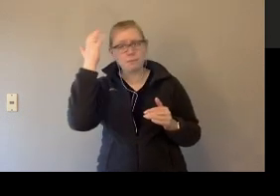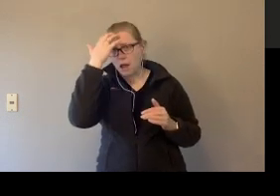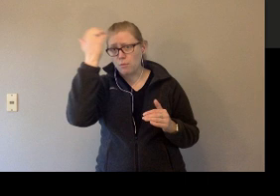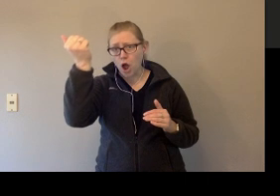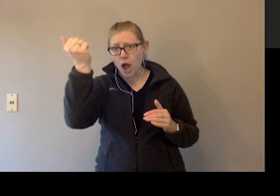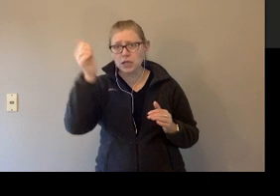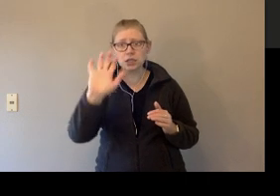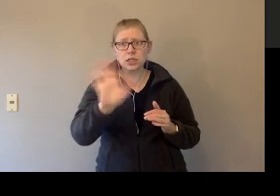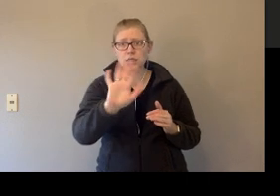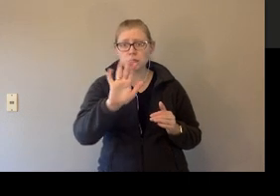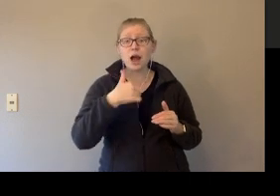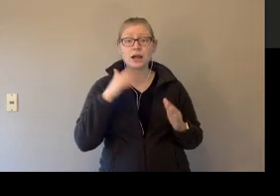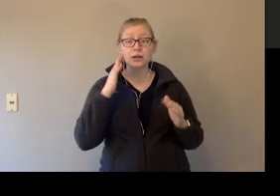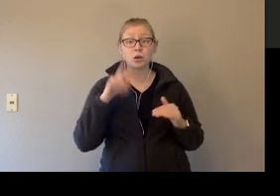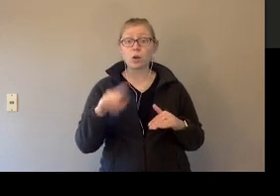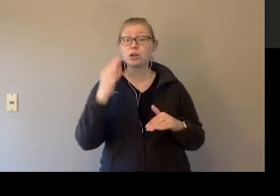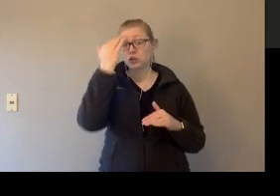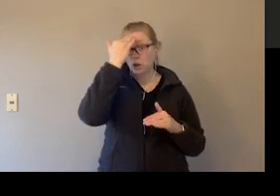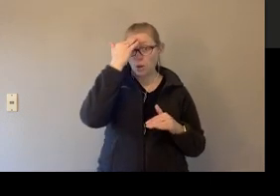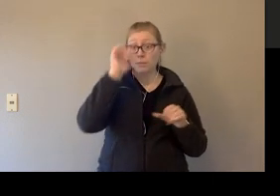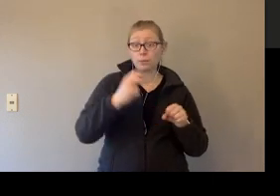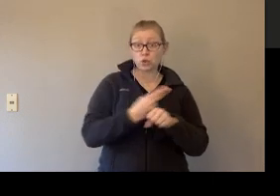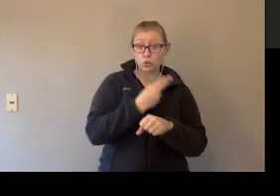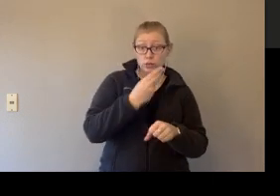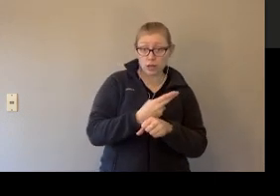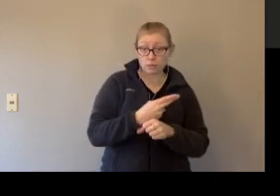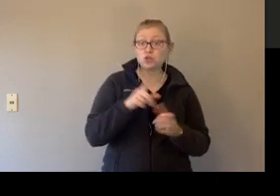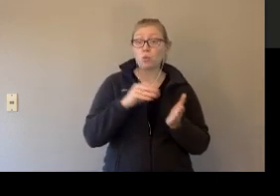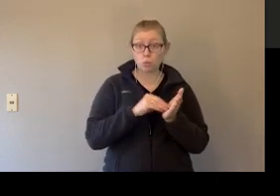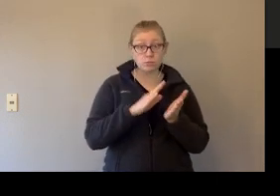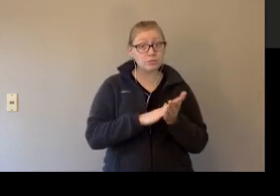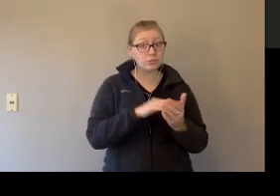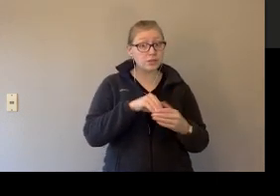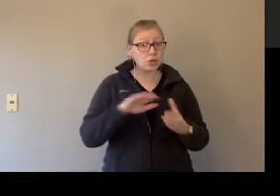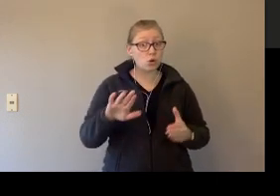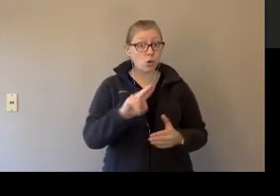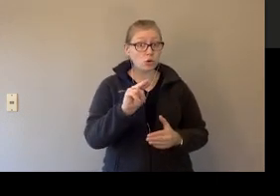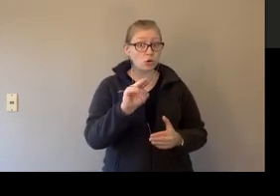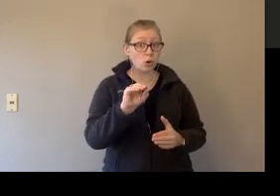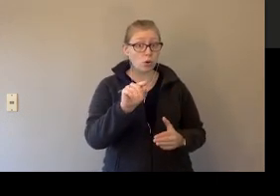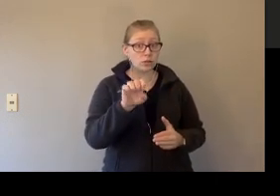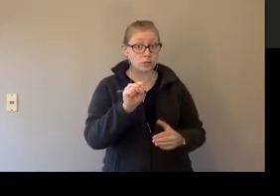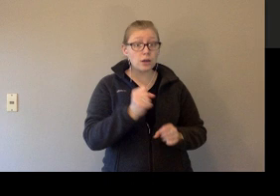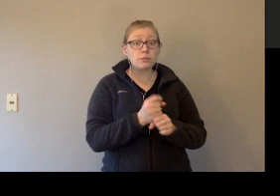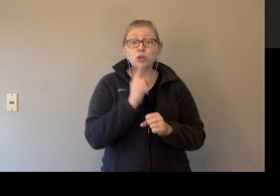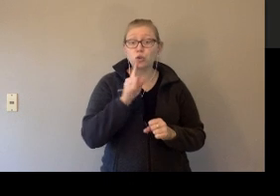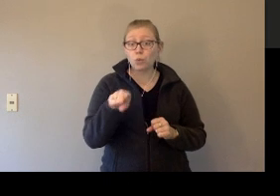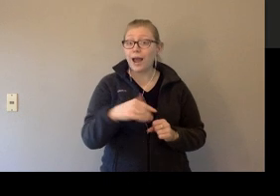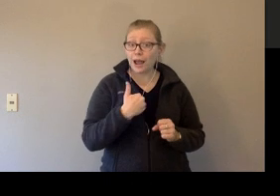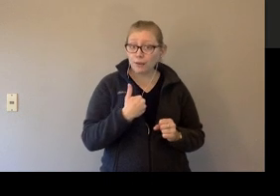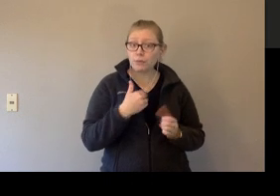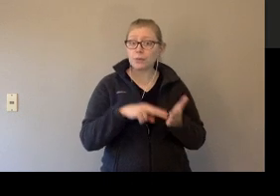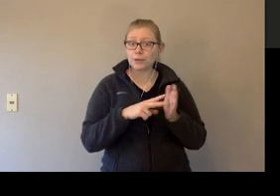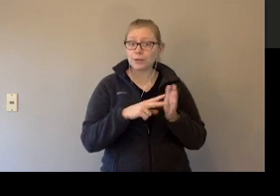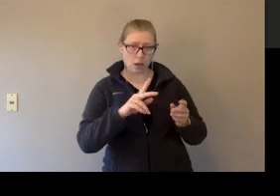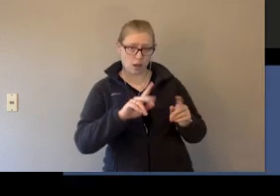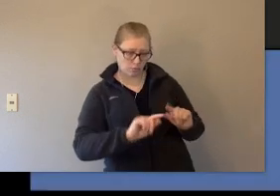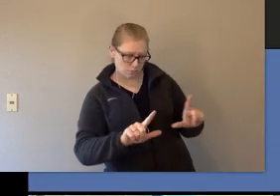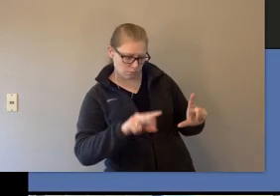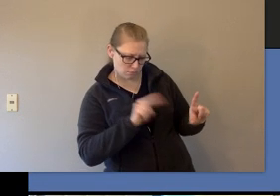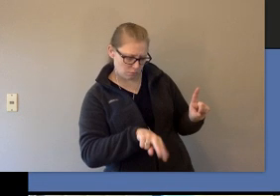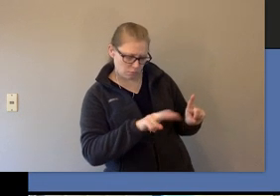able to use them. And so they're in your notes. And so make sure that you have them so that you can look them up when you need them.